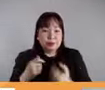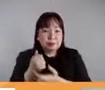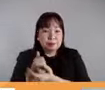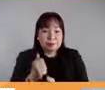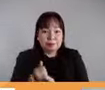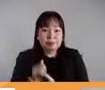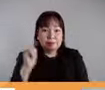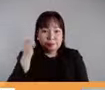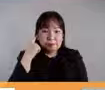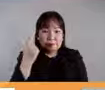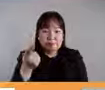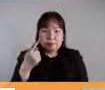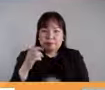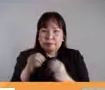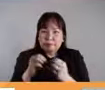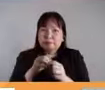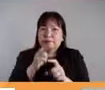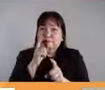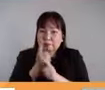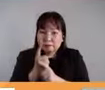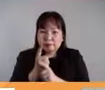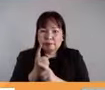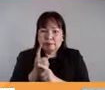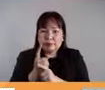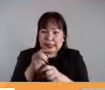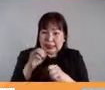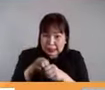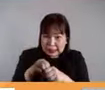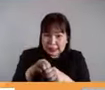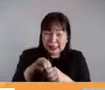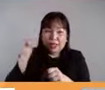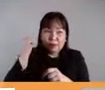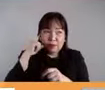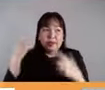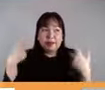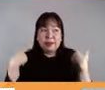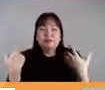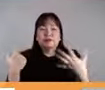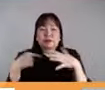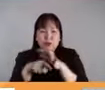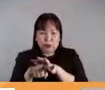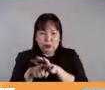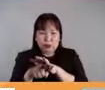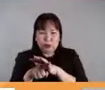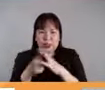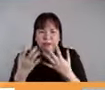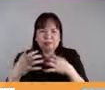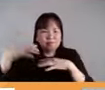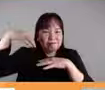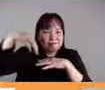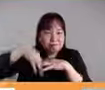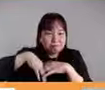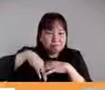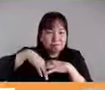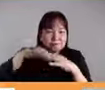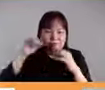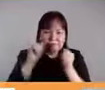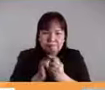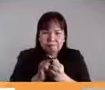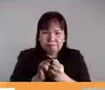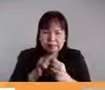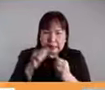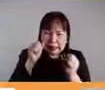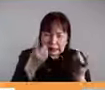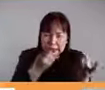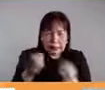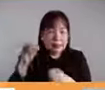government in making sure na itong inclusion na sinasabi is engraved or institutionalized within